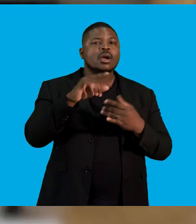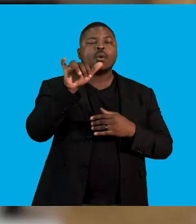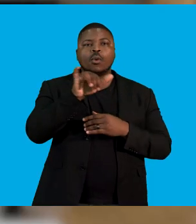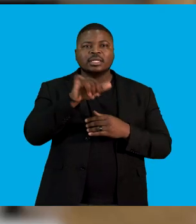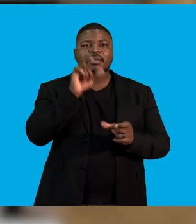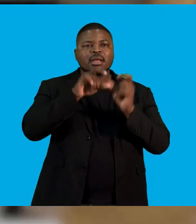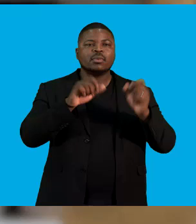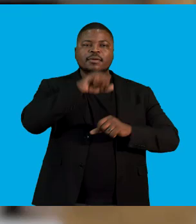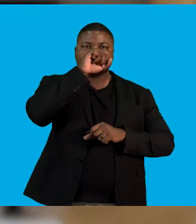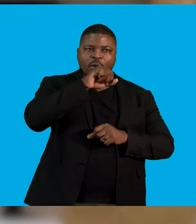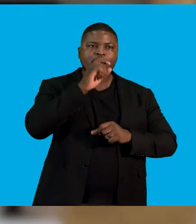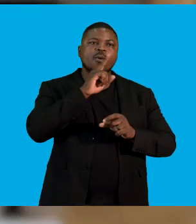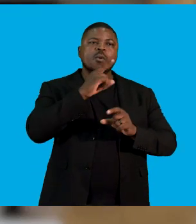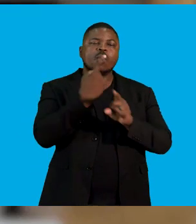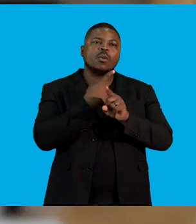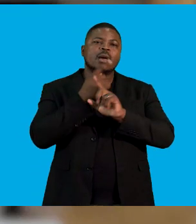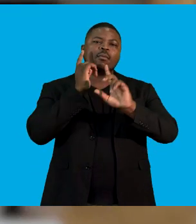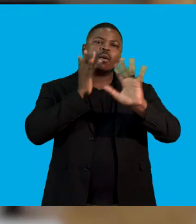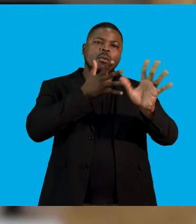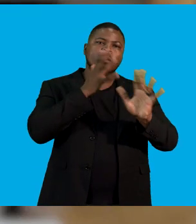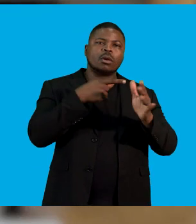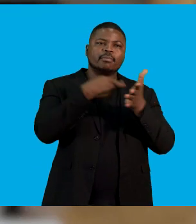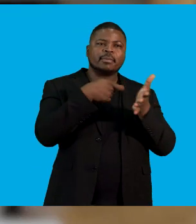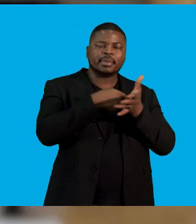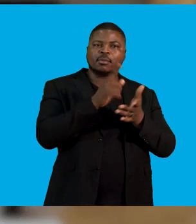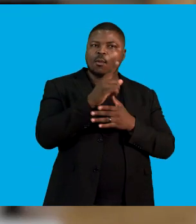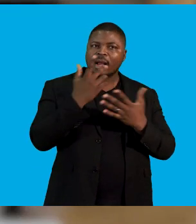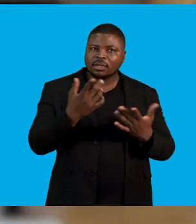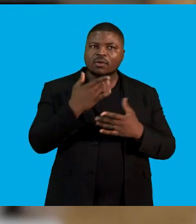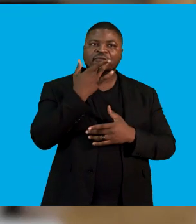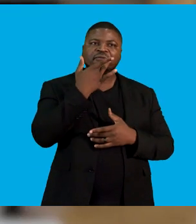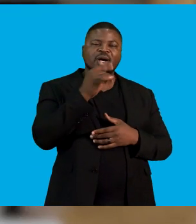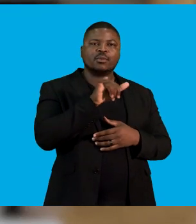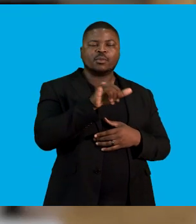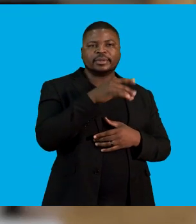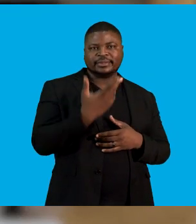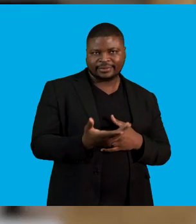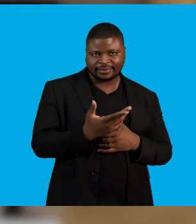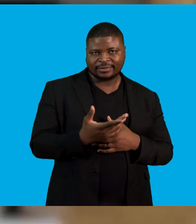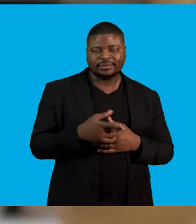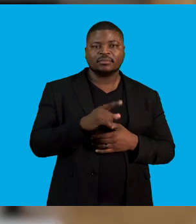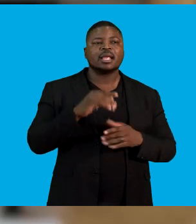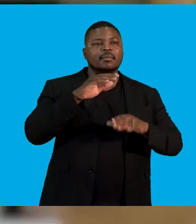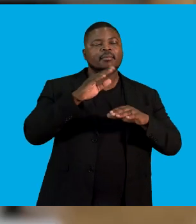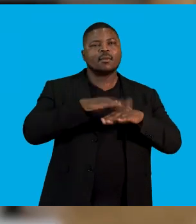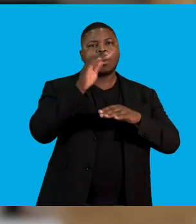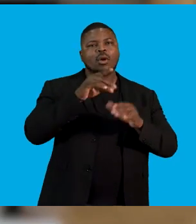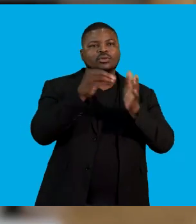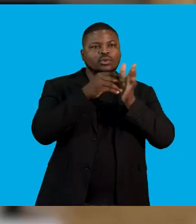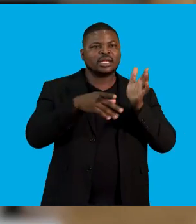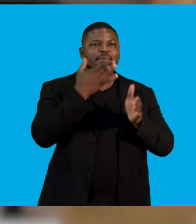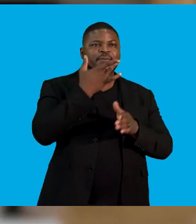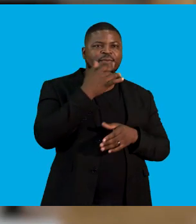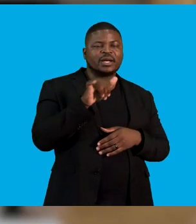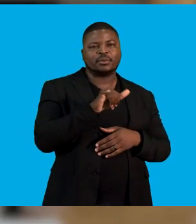the mode or the modal flavor. So it means we have to check that which flavor had the most